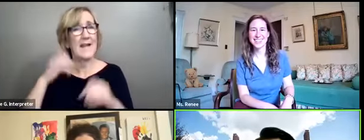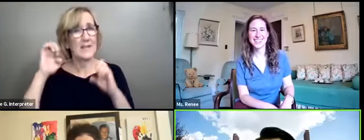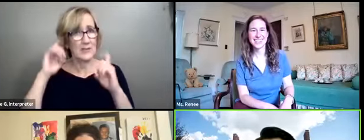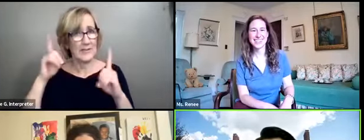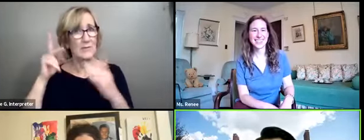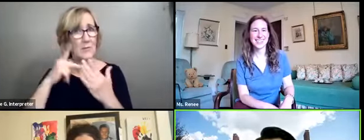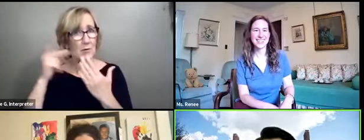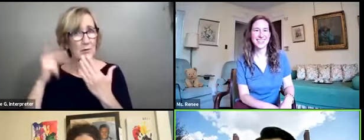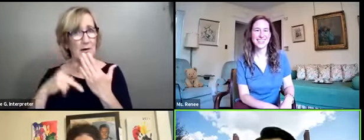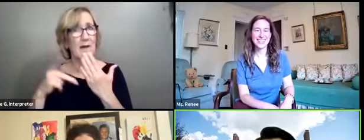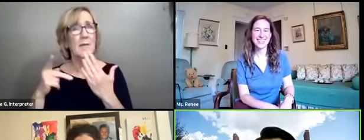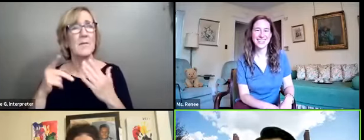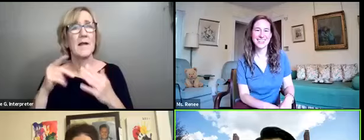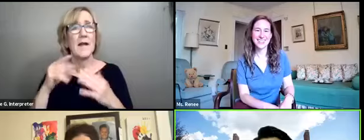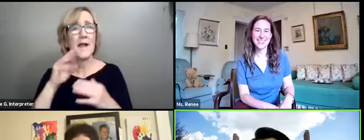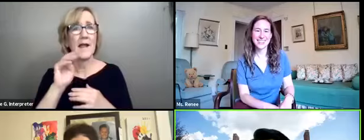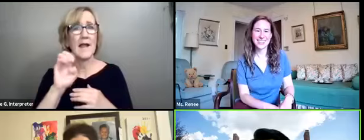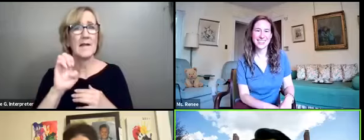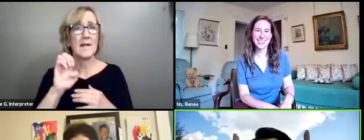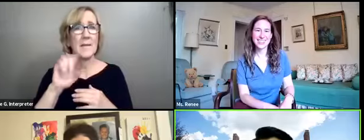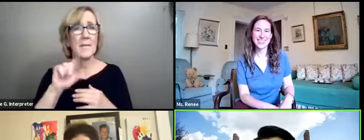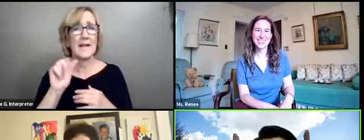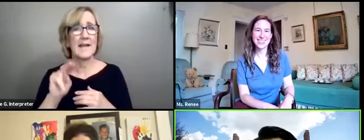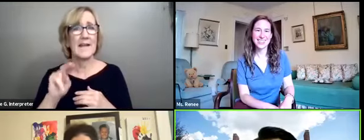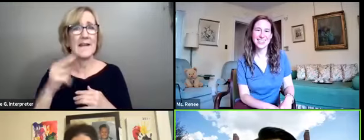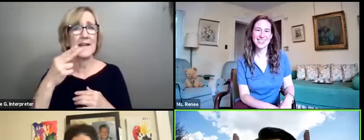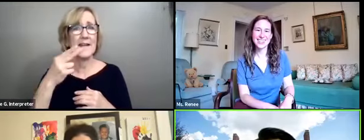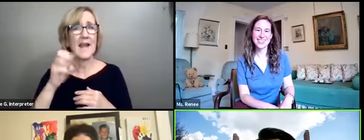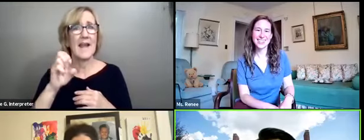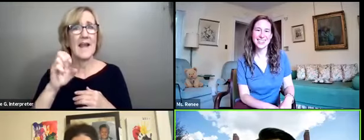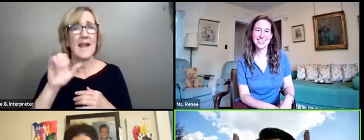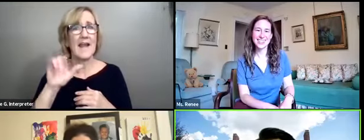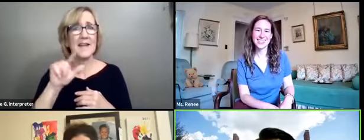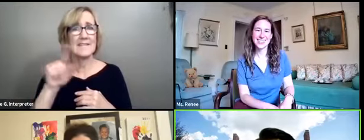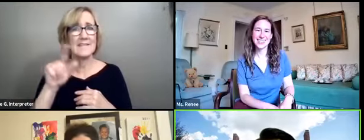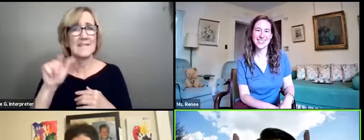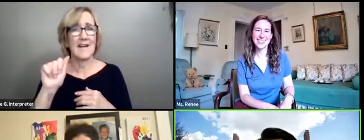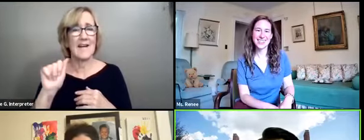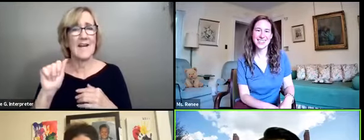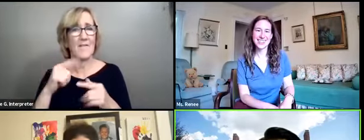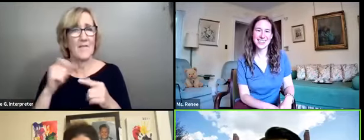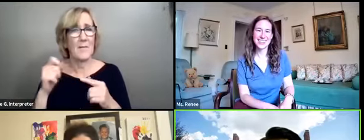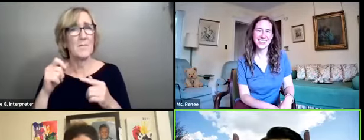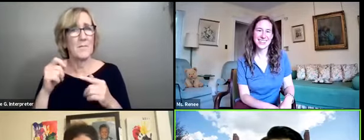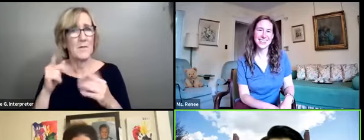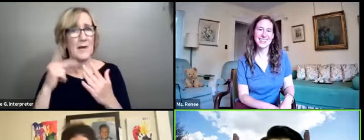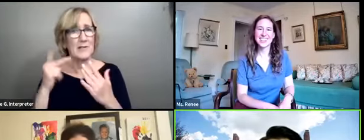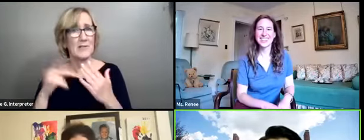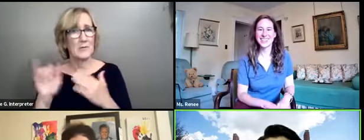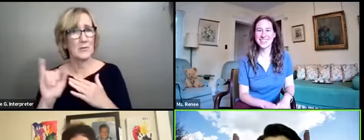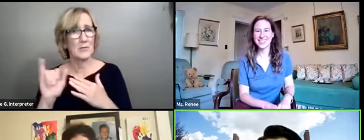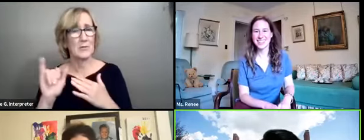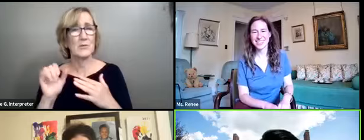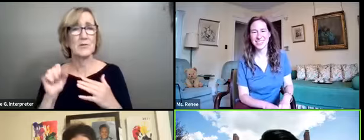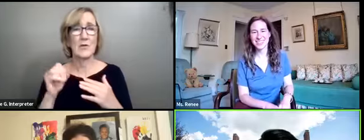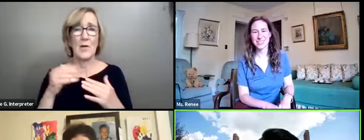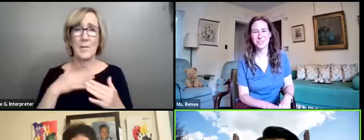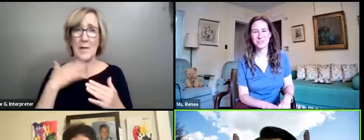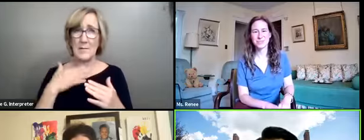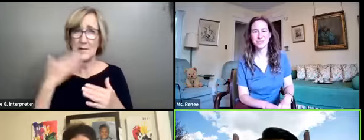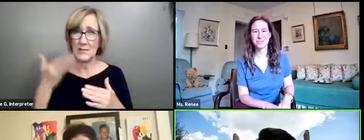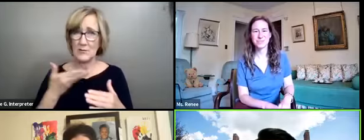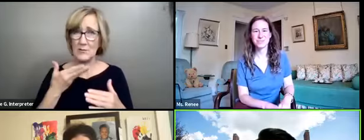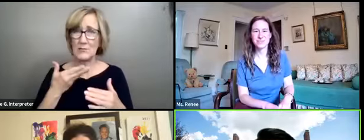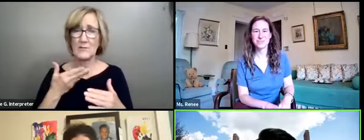then we also have Megan Haza from the Porch Project as well. We're super excited to have her on. All right. So you're probably wondering,